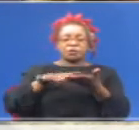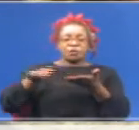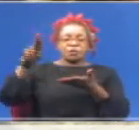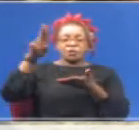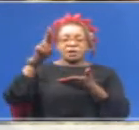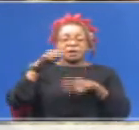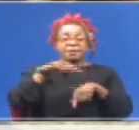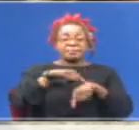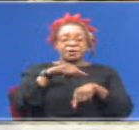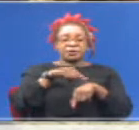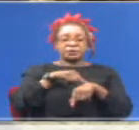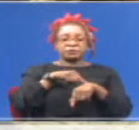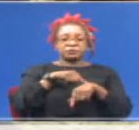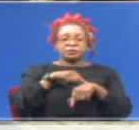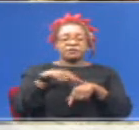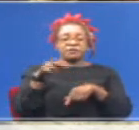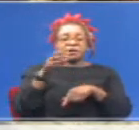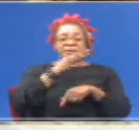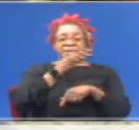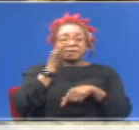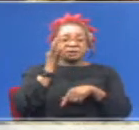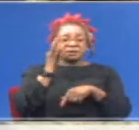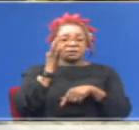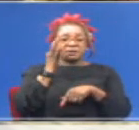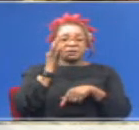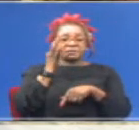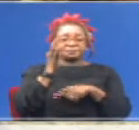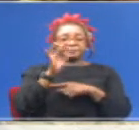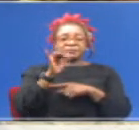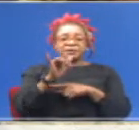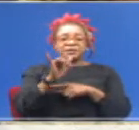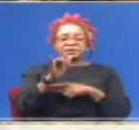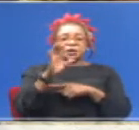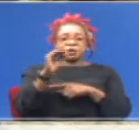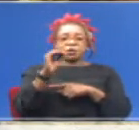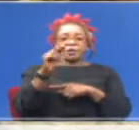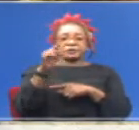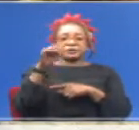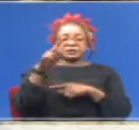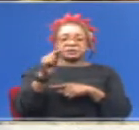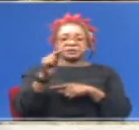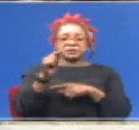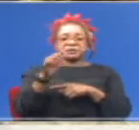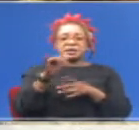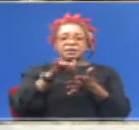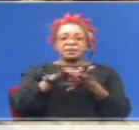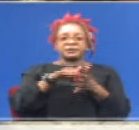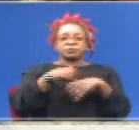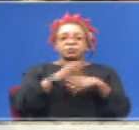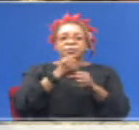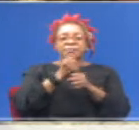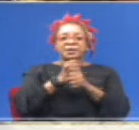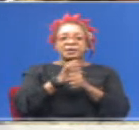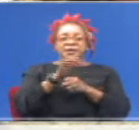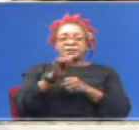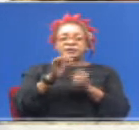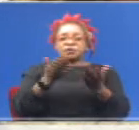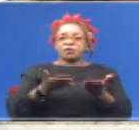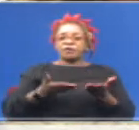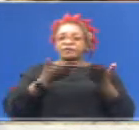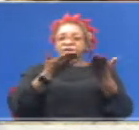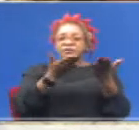and Ramadan. It is in this context that we make this counter offer to